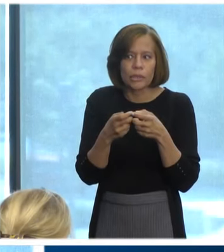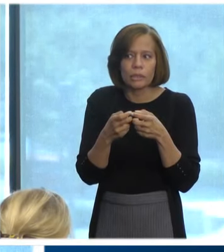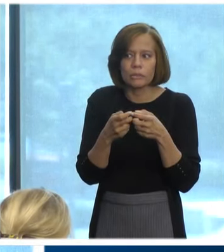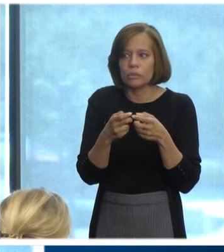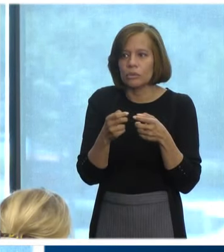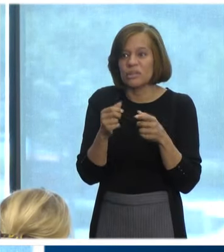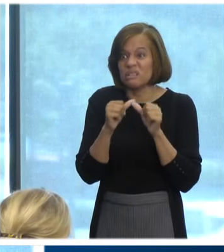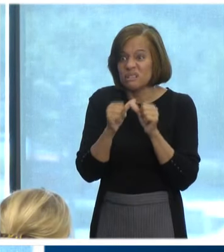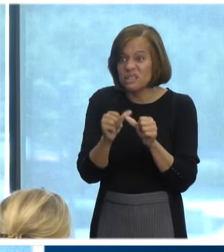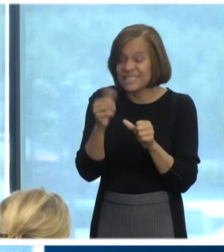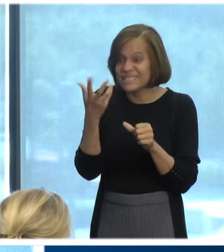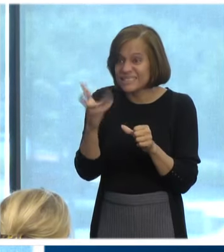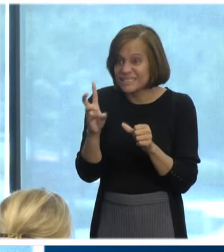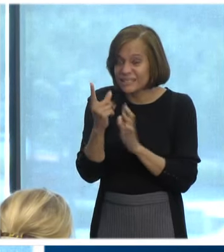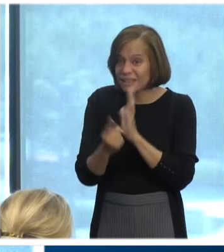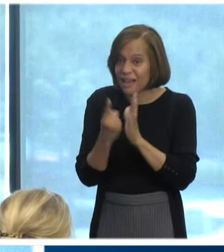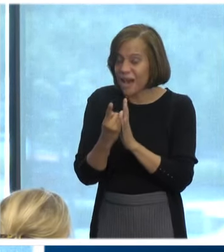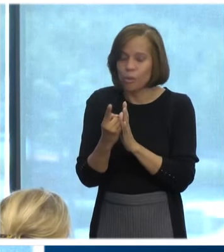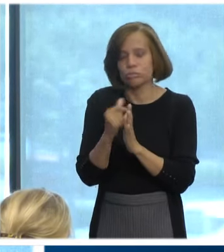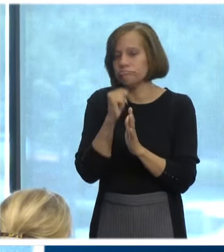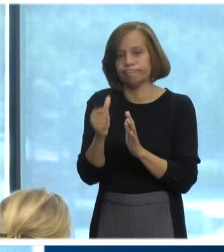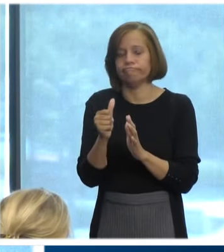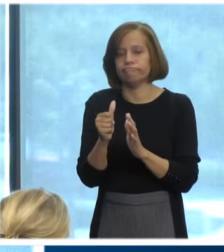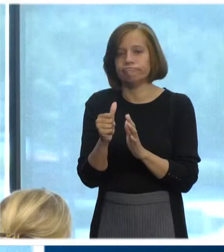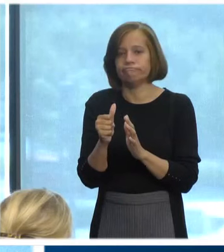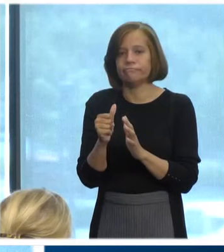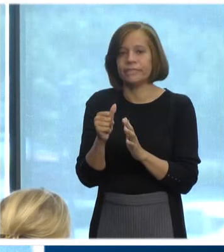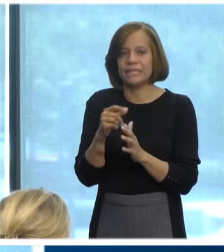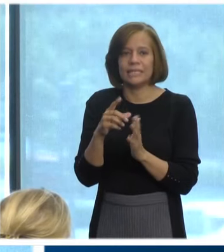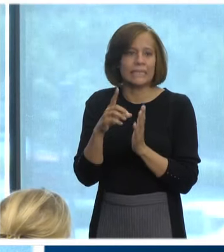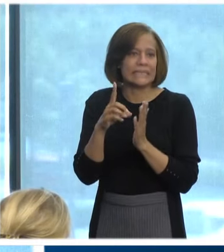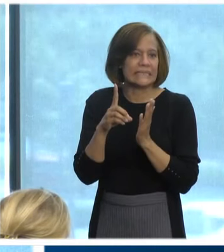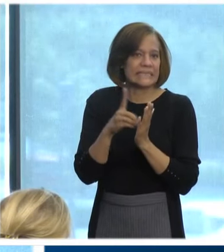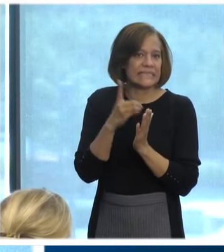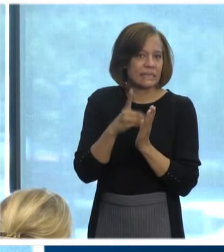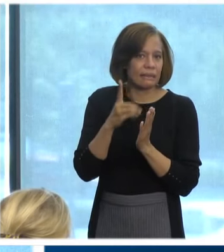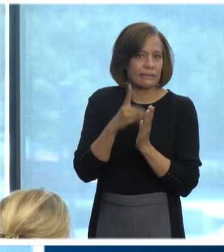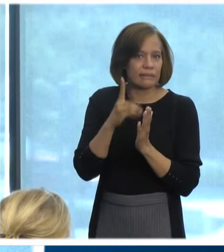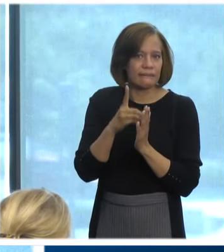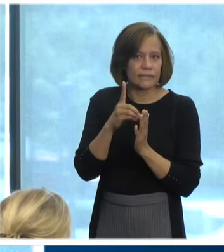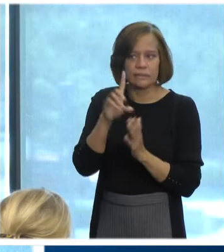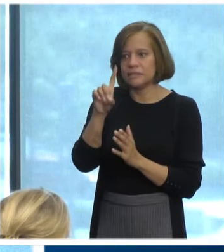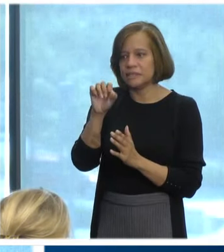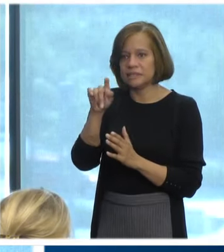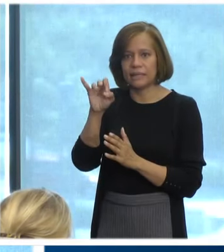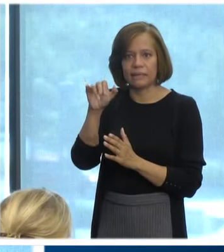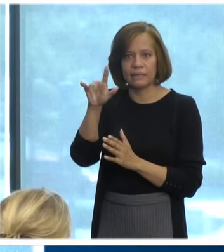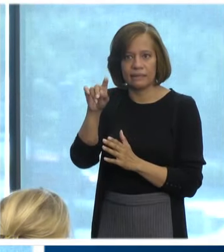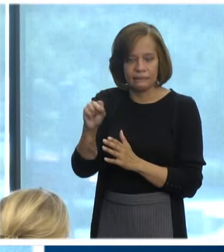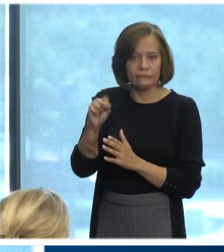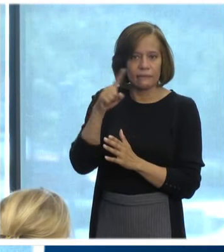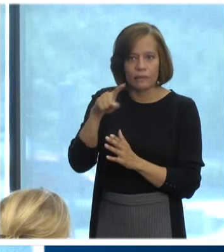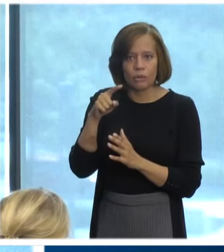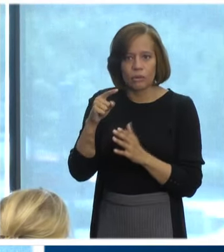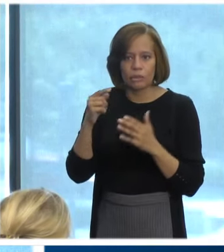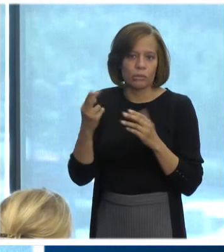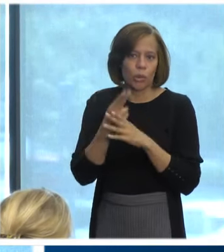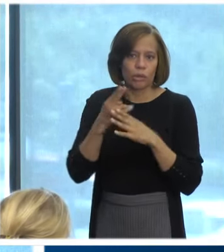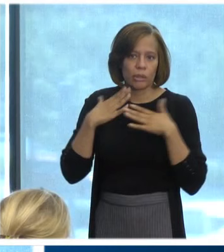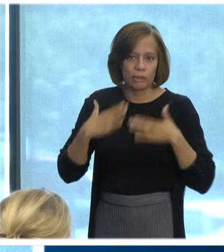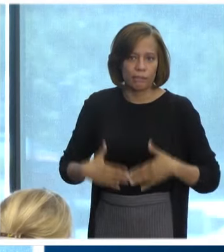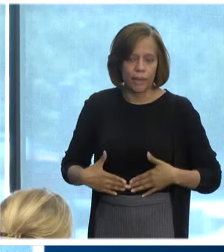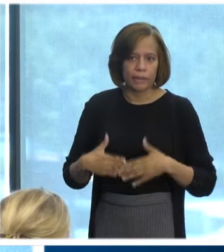hours. Detectives that were out wearing riot gear working this do not have body cameras. So that's something moving forward. We have to decide how much we